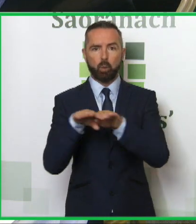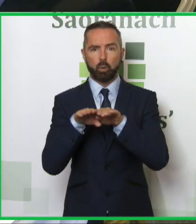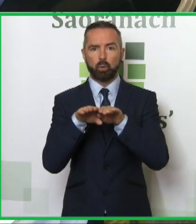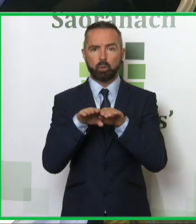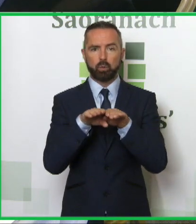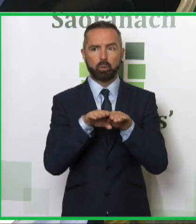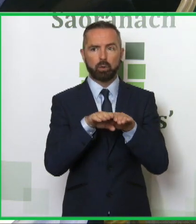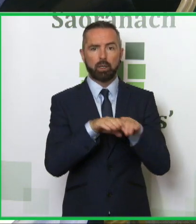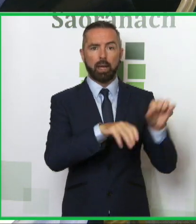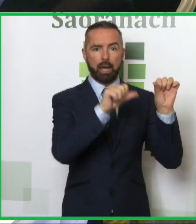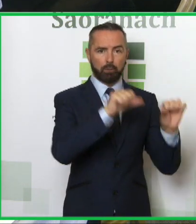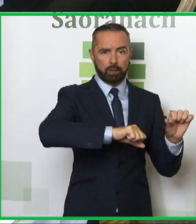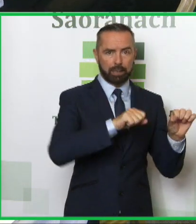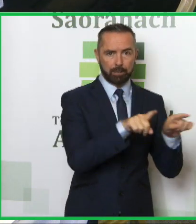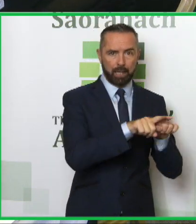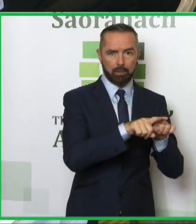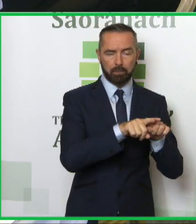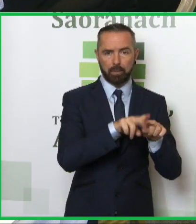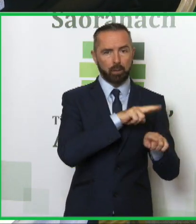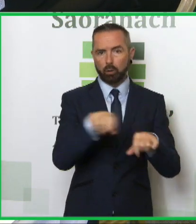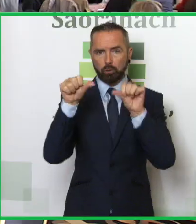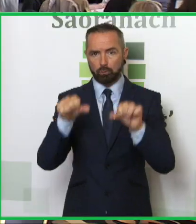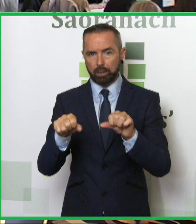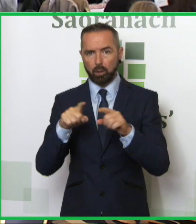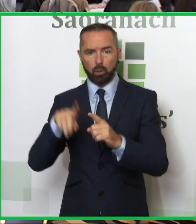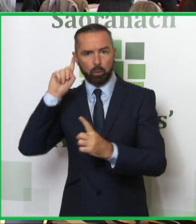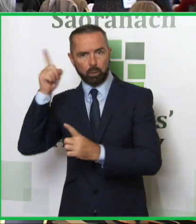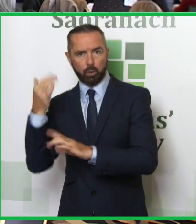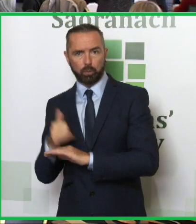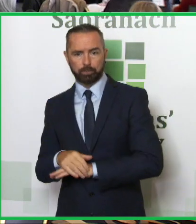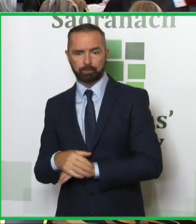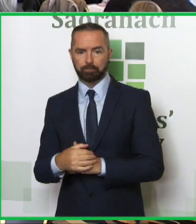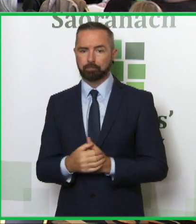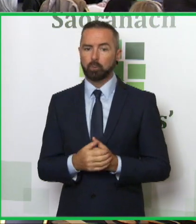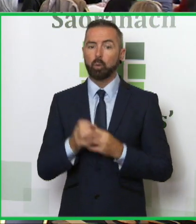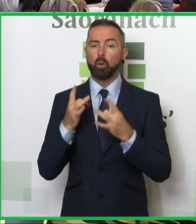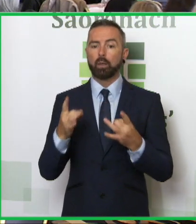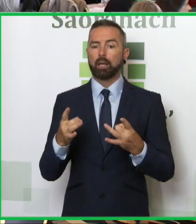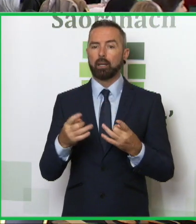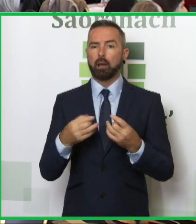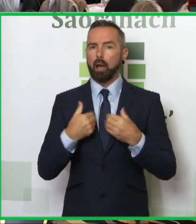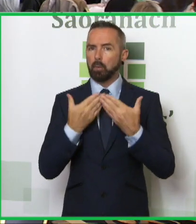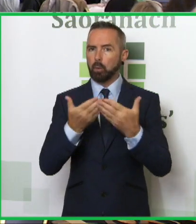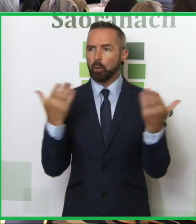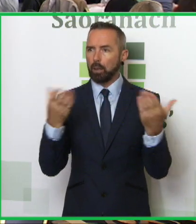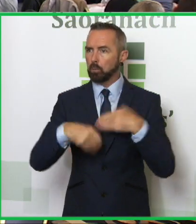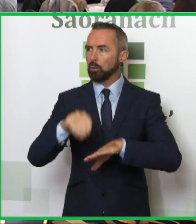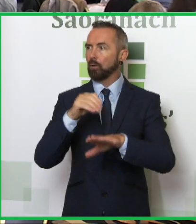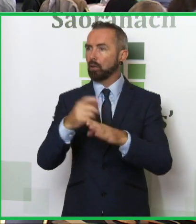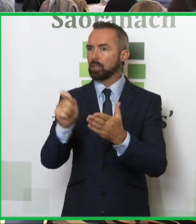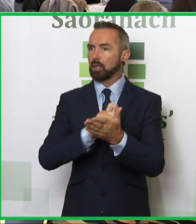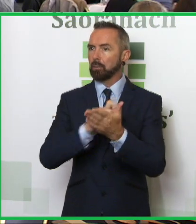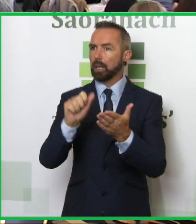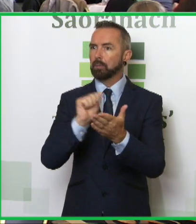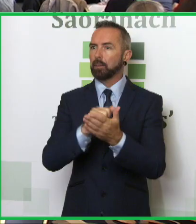Okay. Okay, thank you, Zin. Okay, I'm going to propose now we do move to the ballot, which is